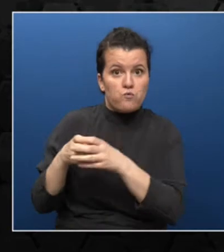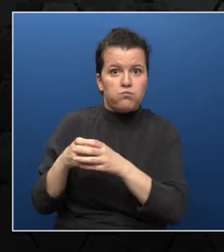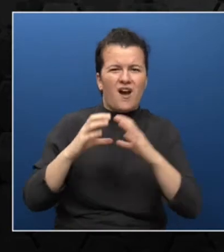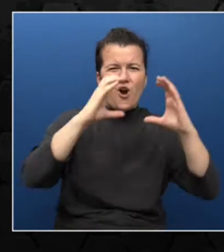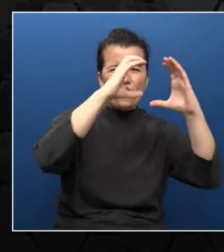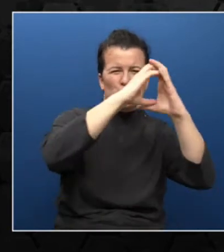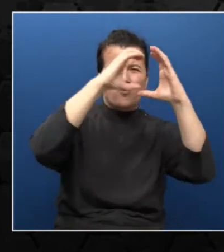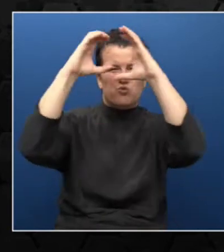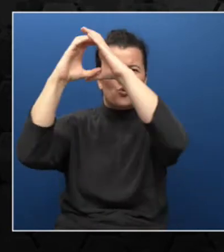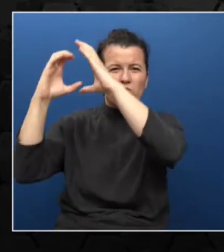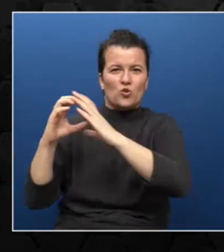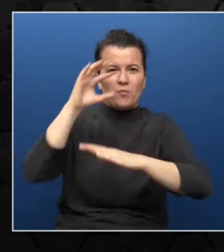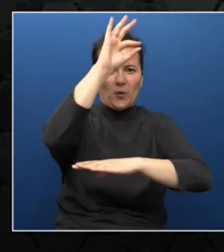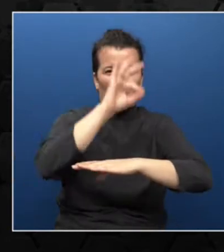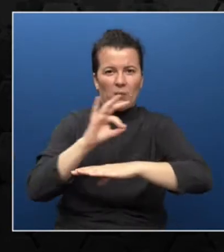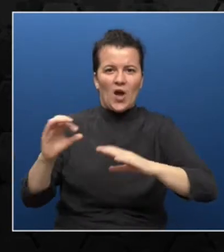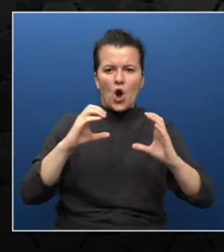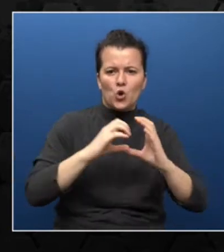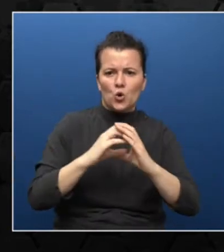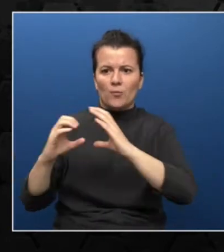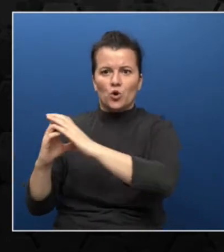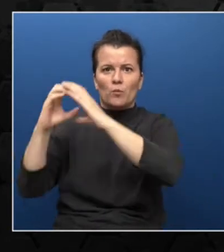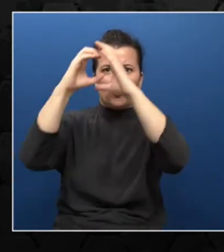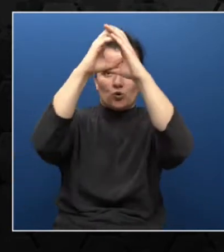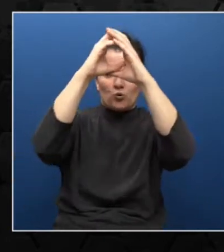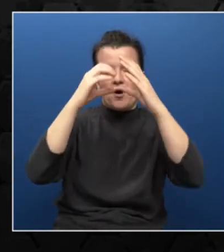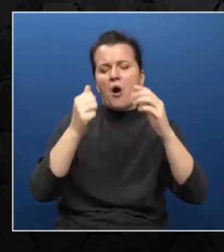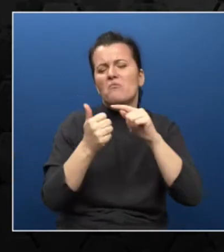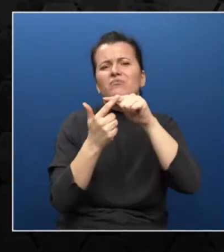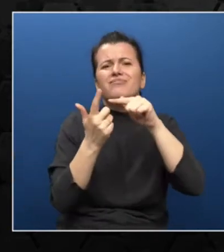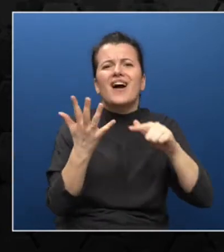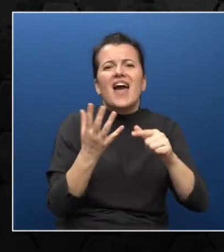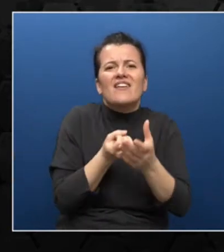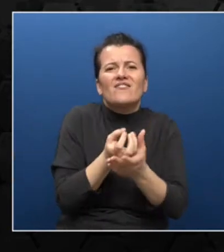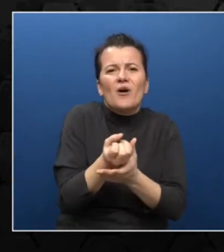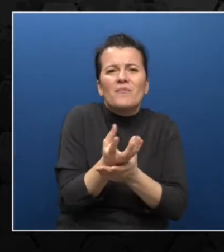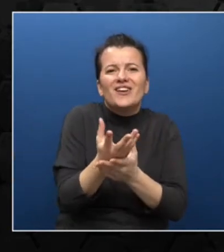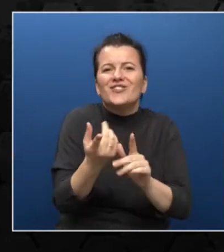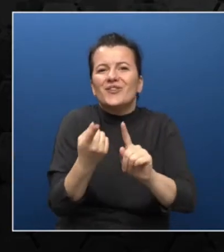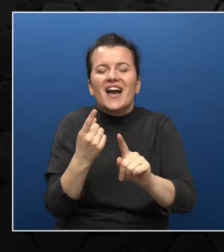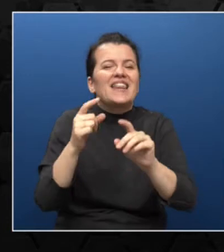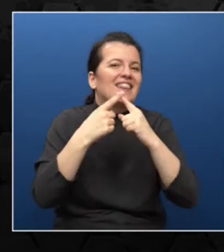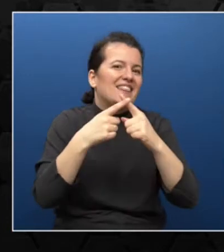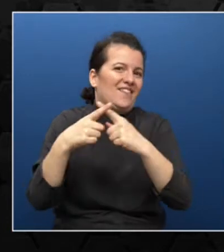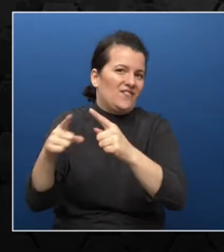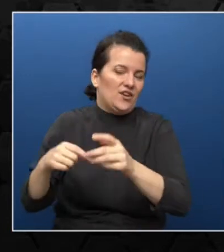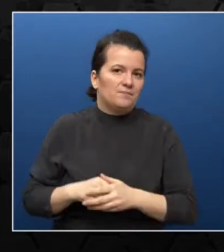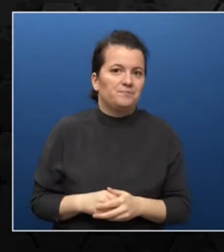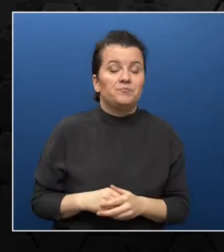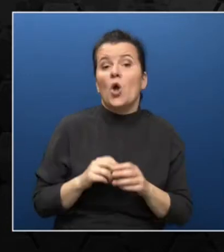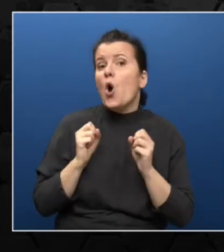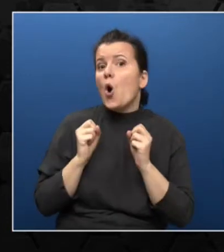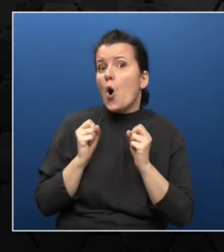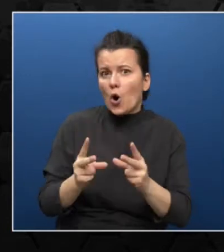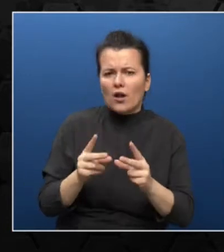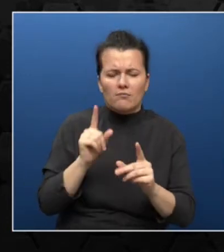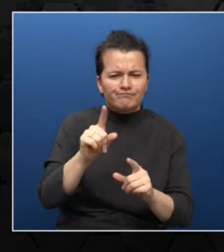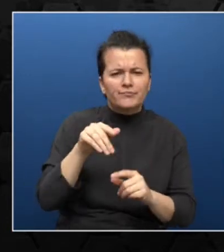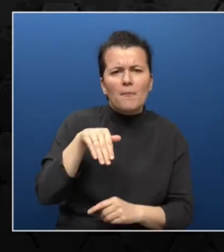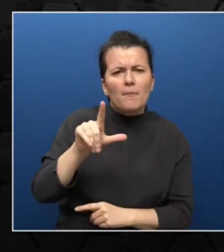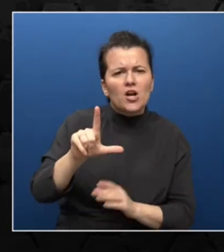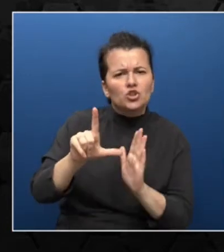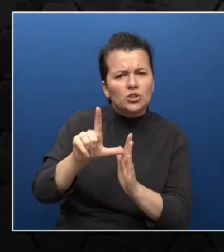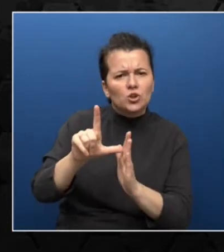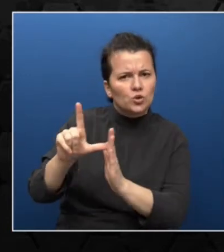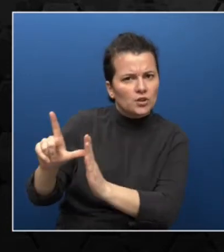use, for which type of data is used in machine learning. Now, what is deep learning? Deep learning is basically when you're talking about